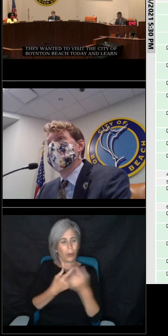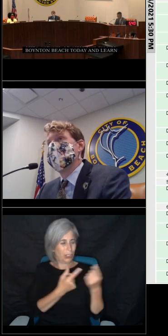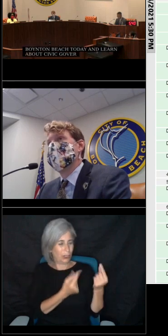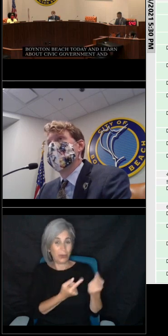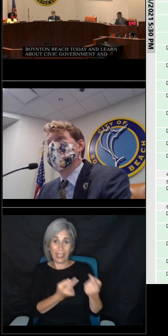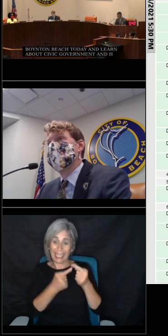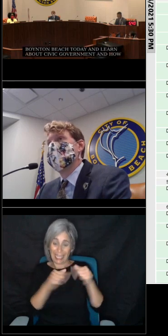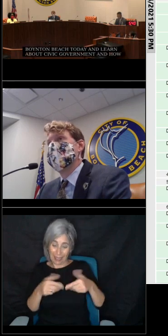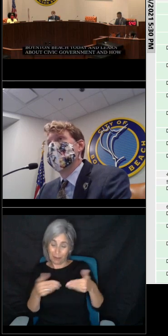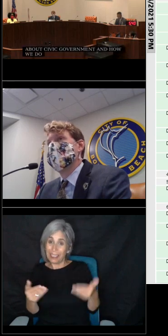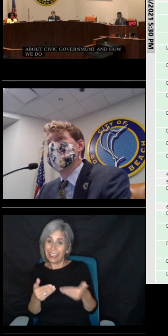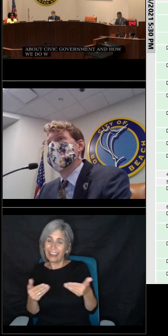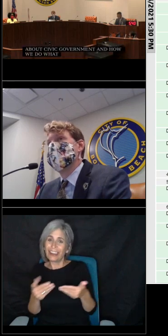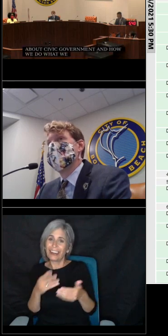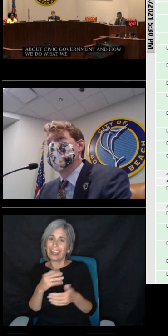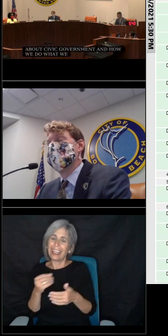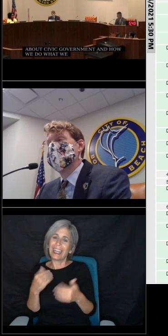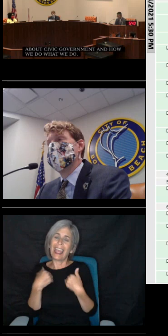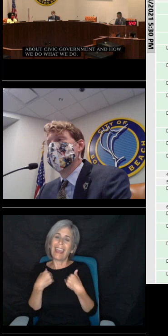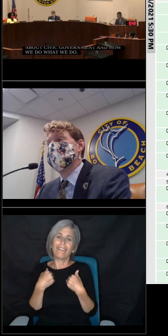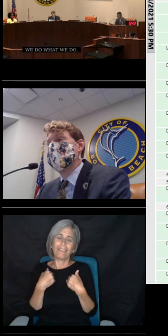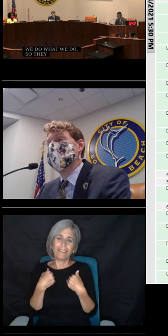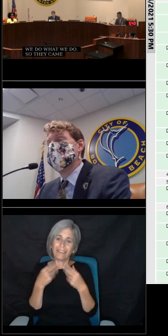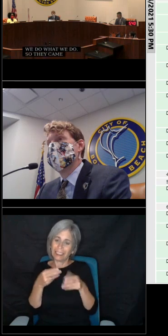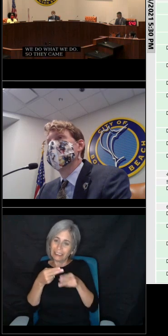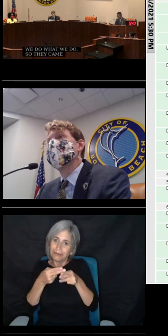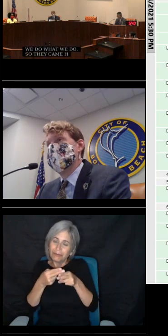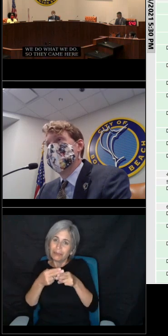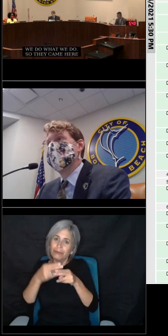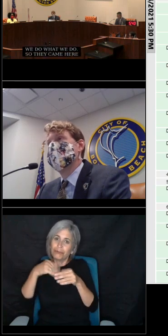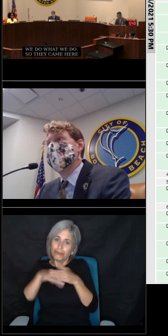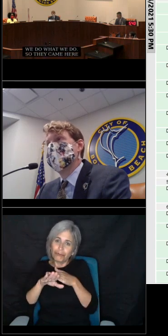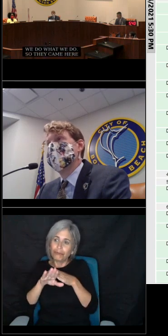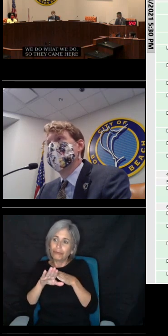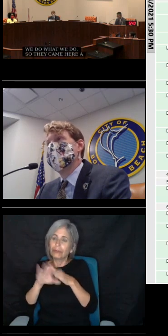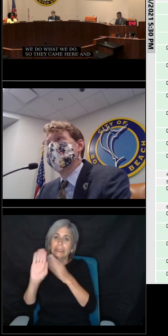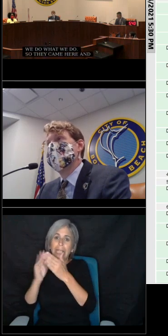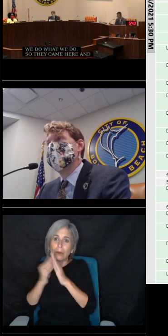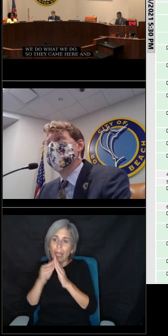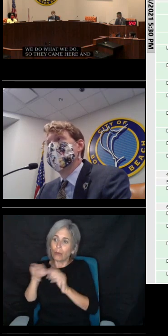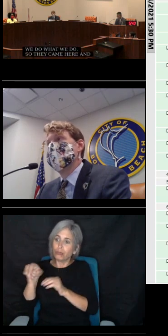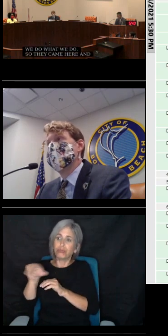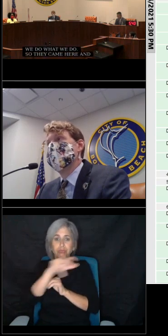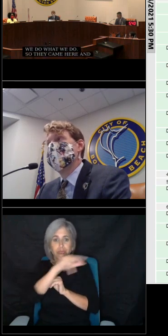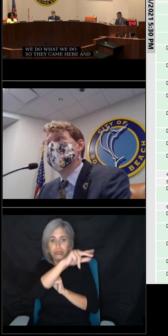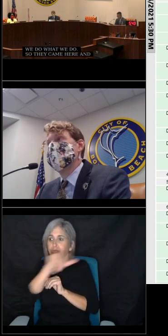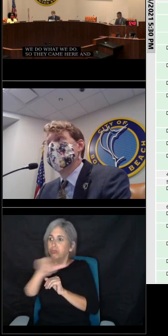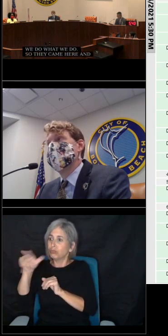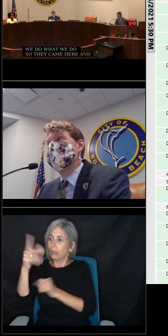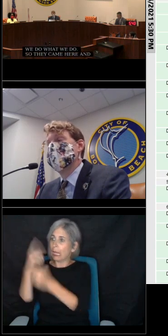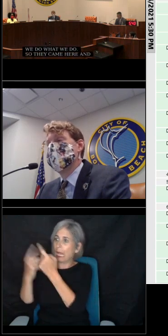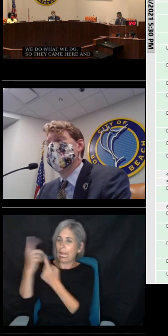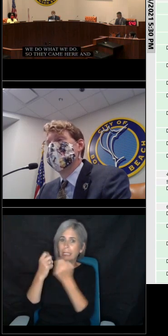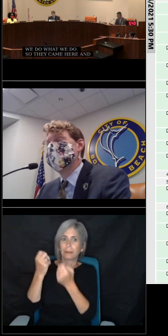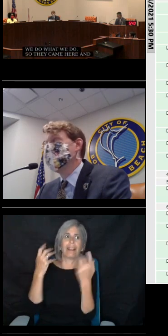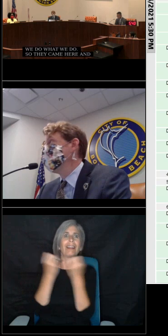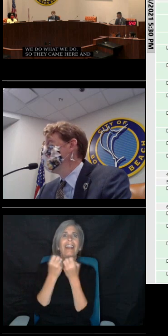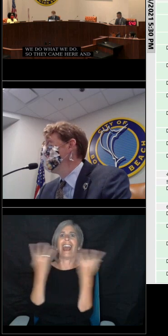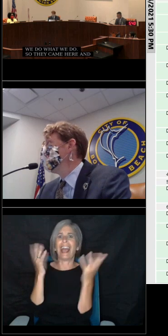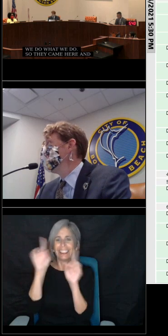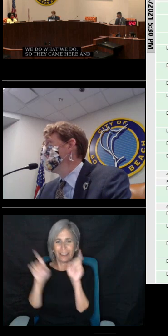got to have a quick little walking tour of our downtown and asked me a ton of